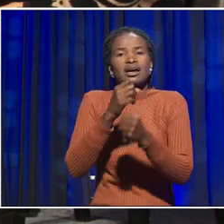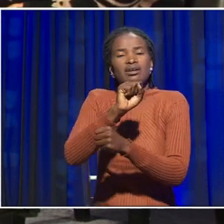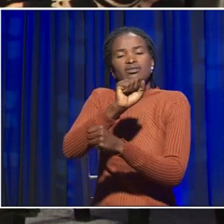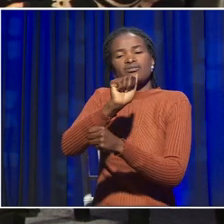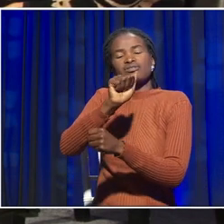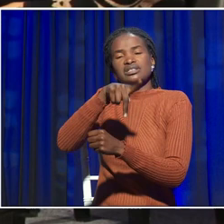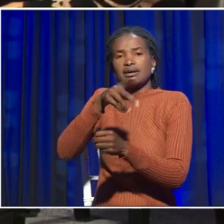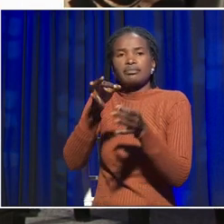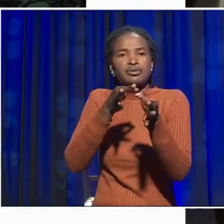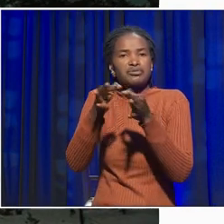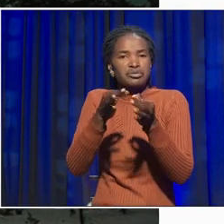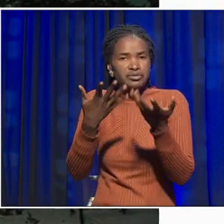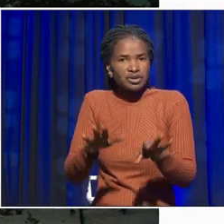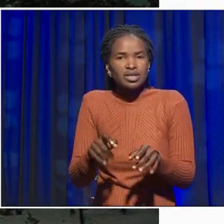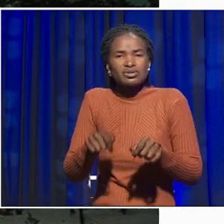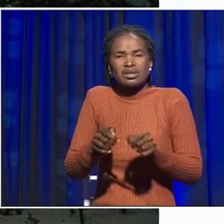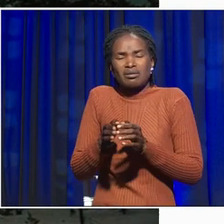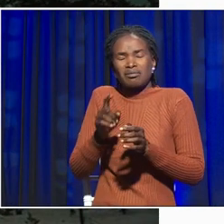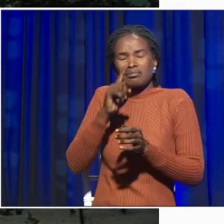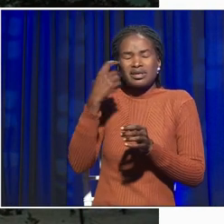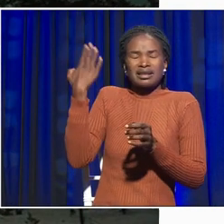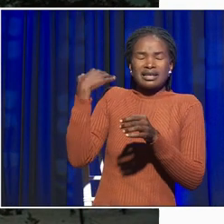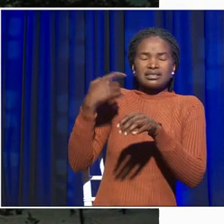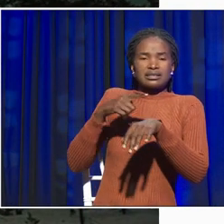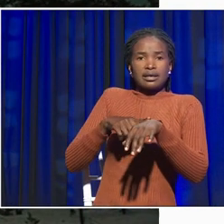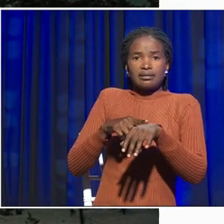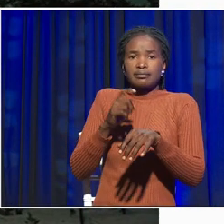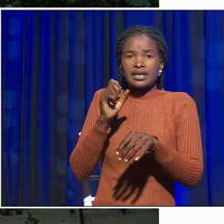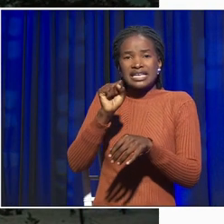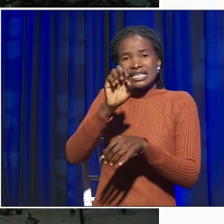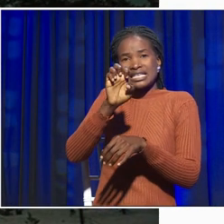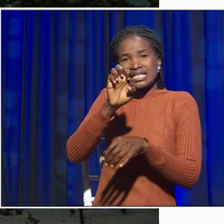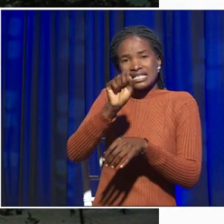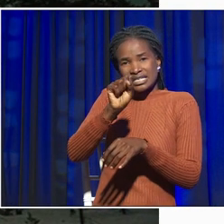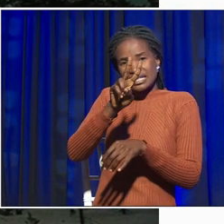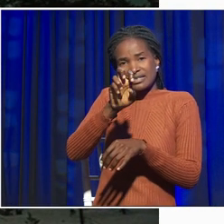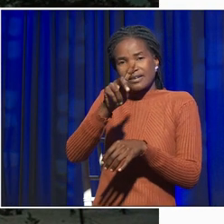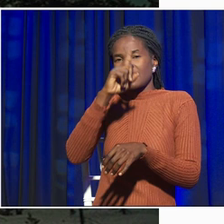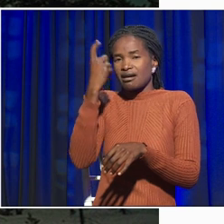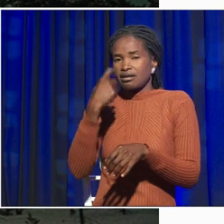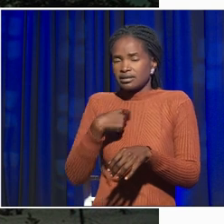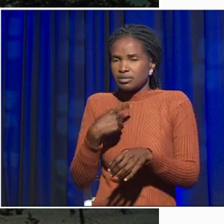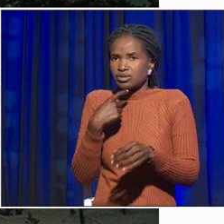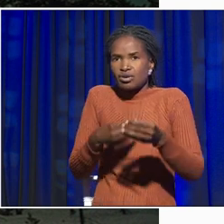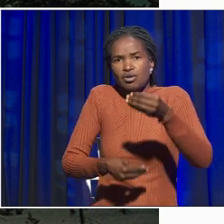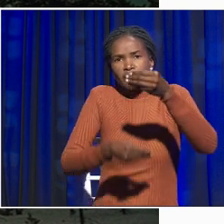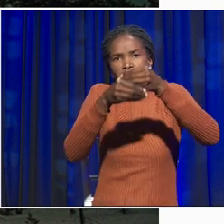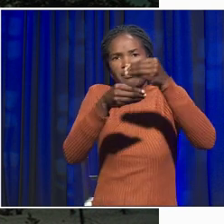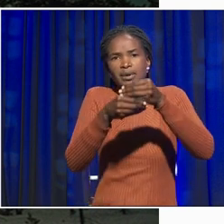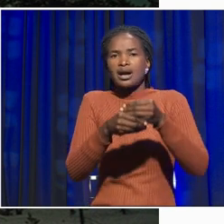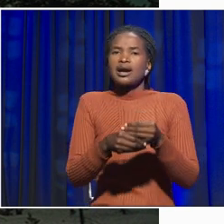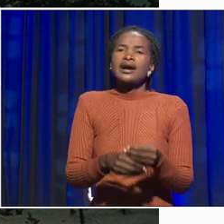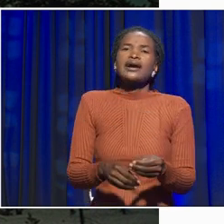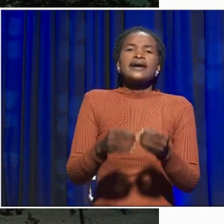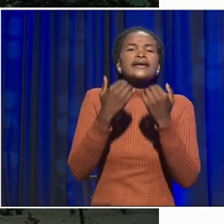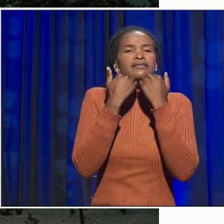what I've done to your request today is I've put together the famous and infamous cases